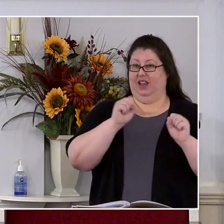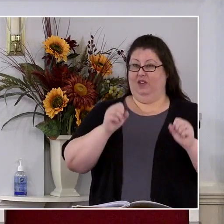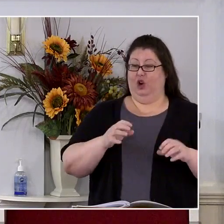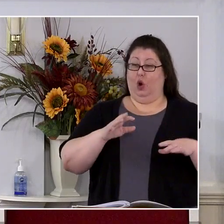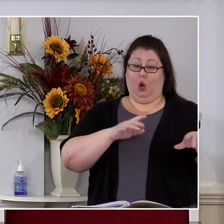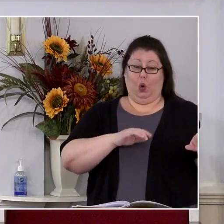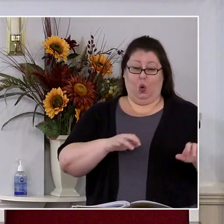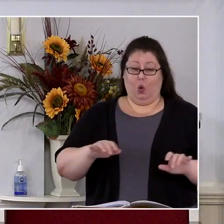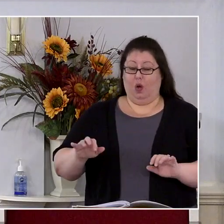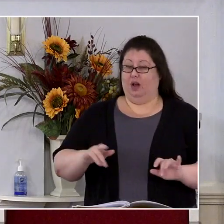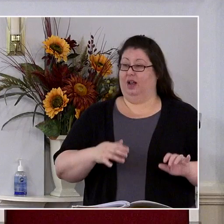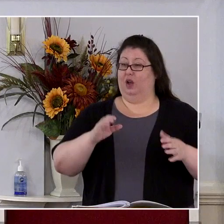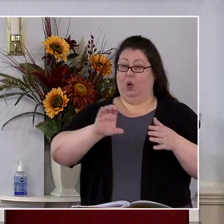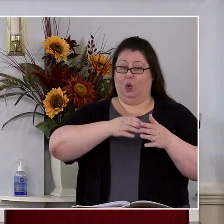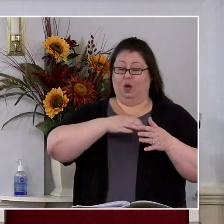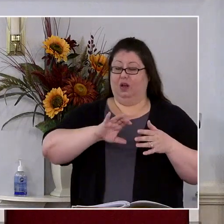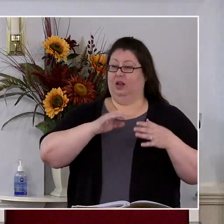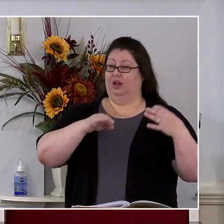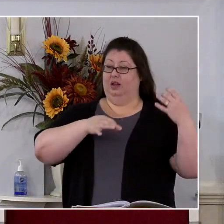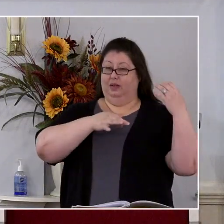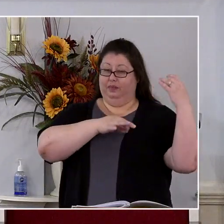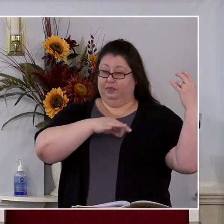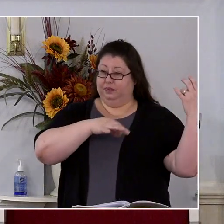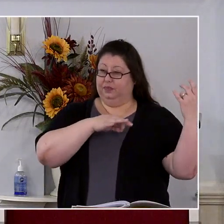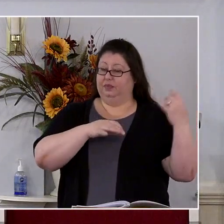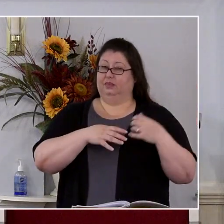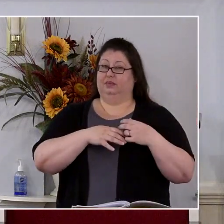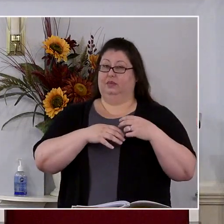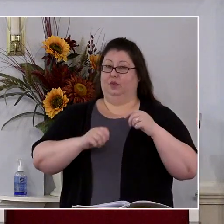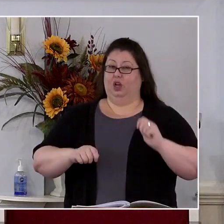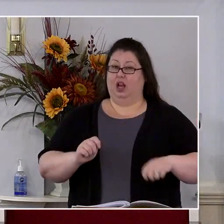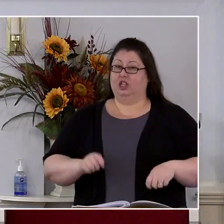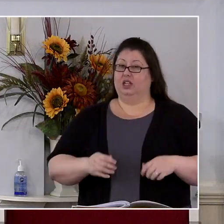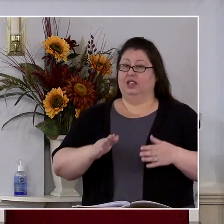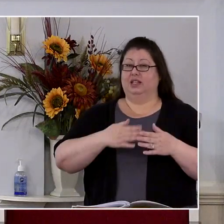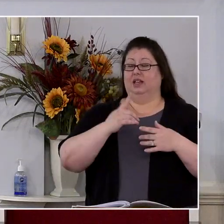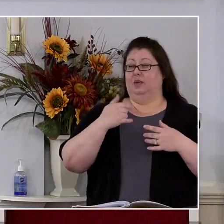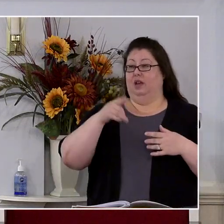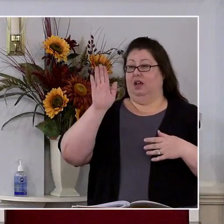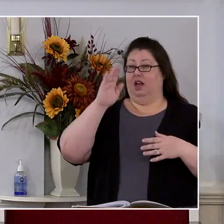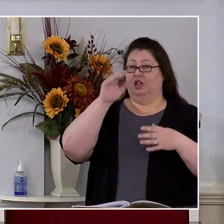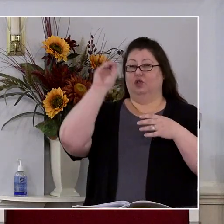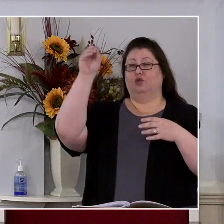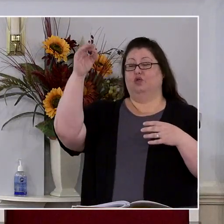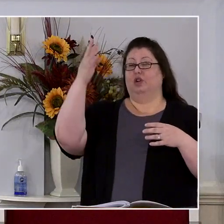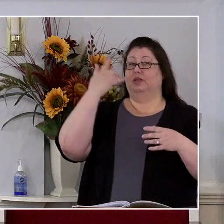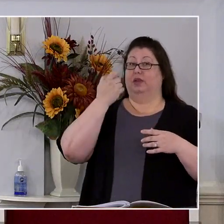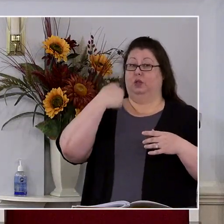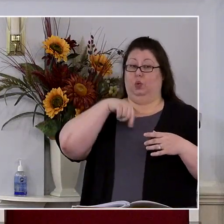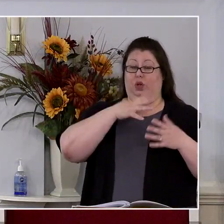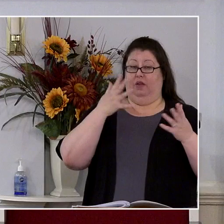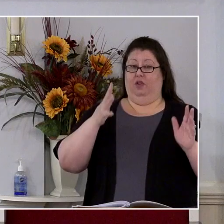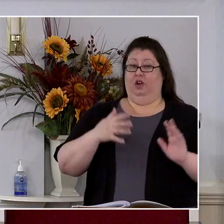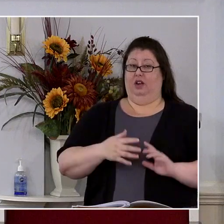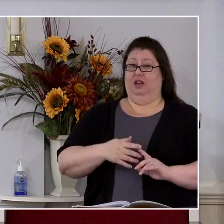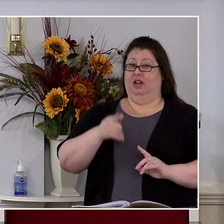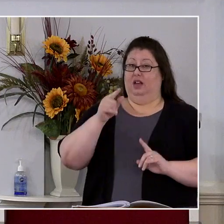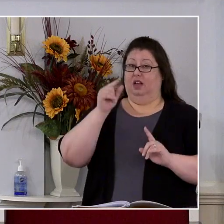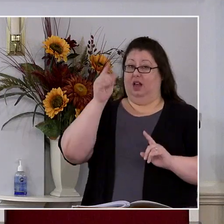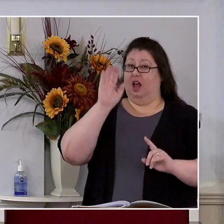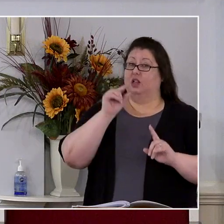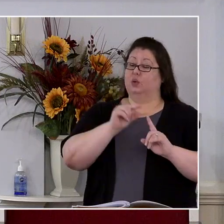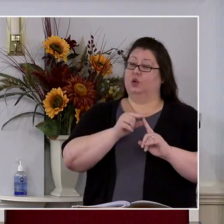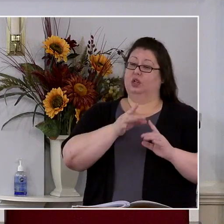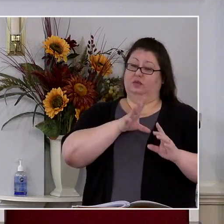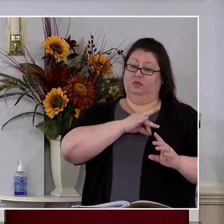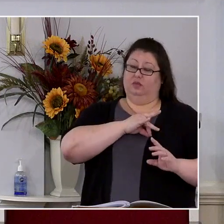piano, percussion, and strings sing of God's grace. For we have had God's word written